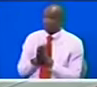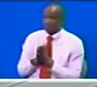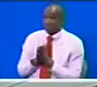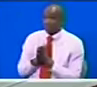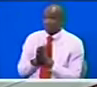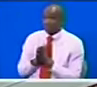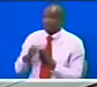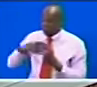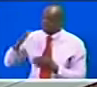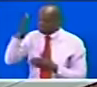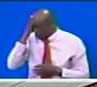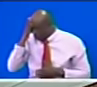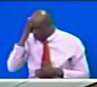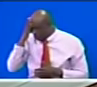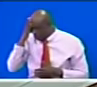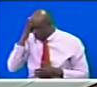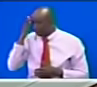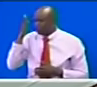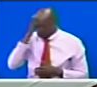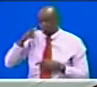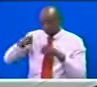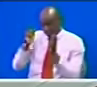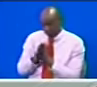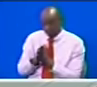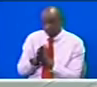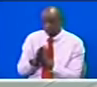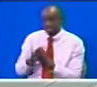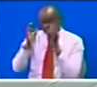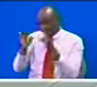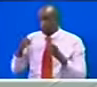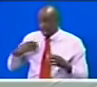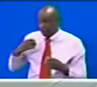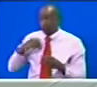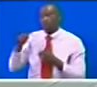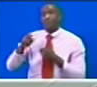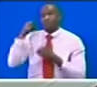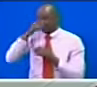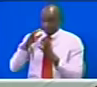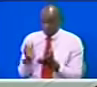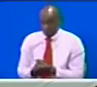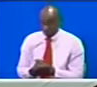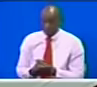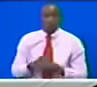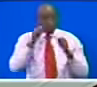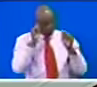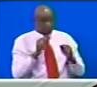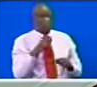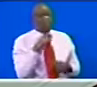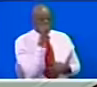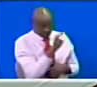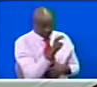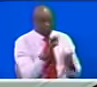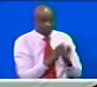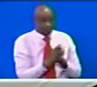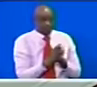to identify, to fact check for themselves things they interact with online. Okay. Yeah. So we'll be taking a look at that. I'm informed